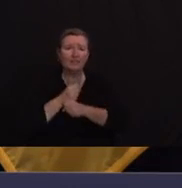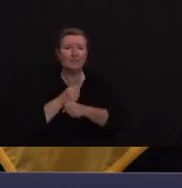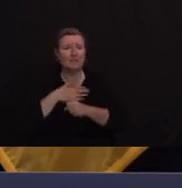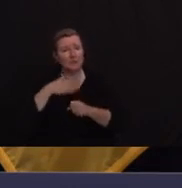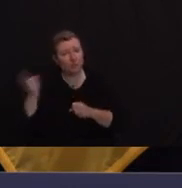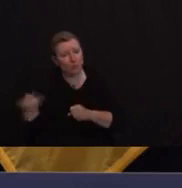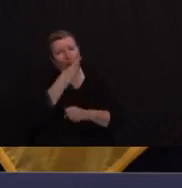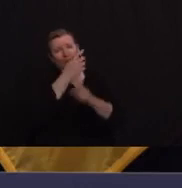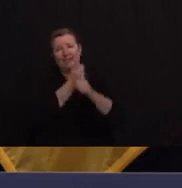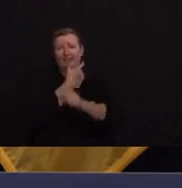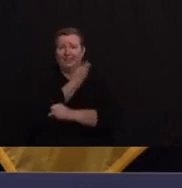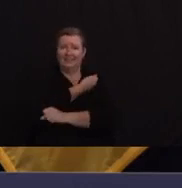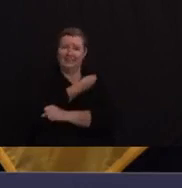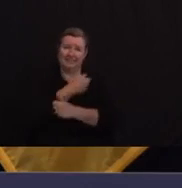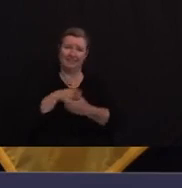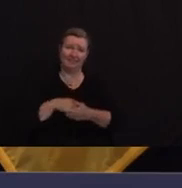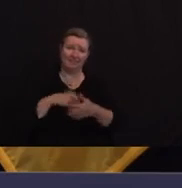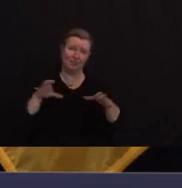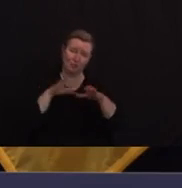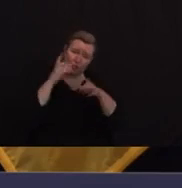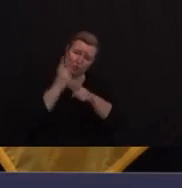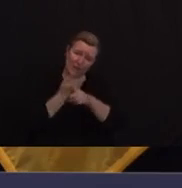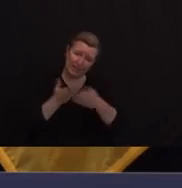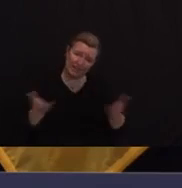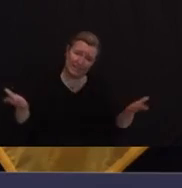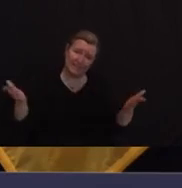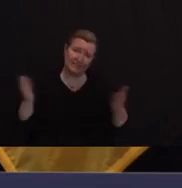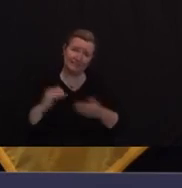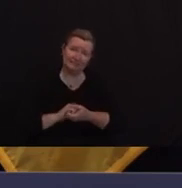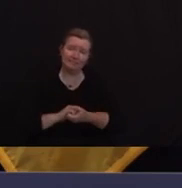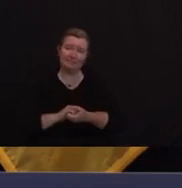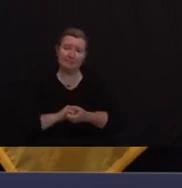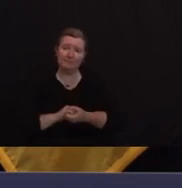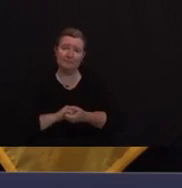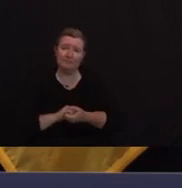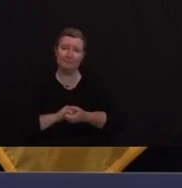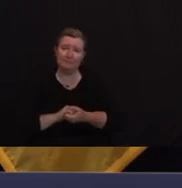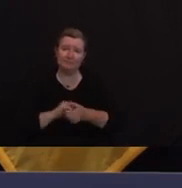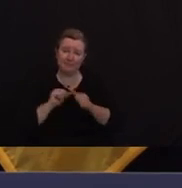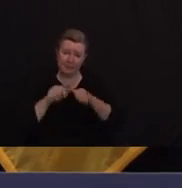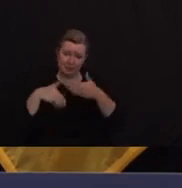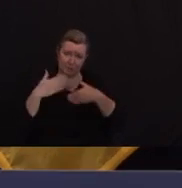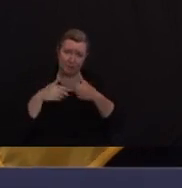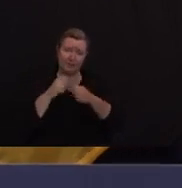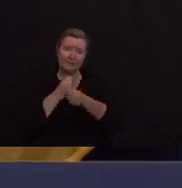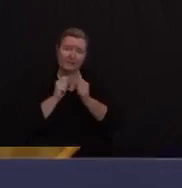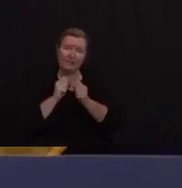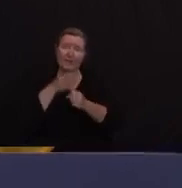thing as you have been doing by the millions. And stay safe. God bless. We'll see you soon.